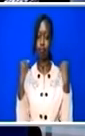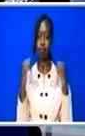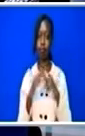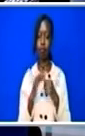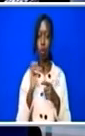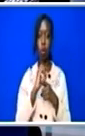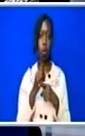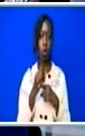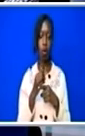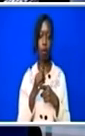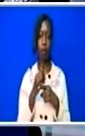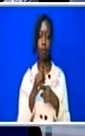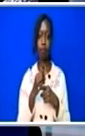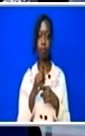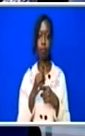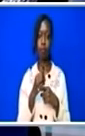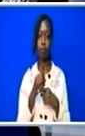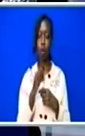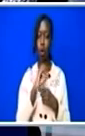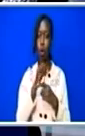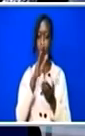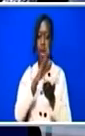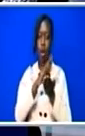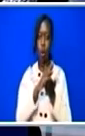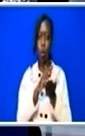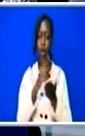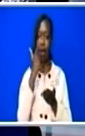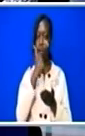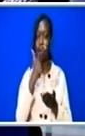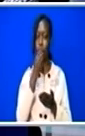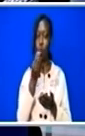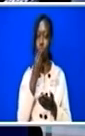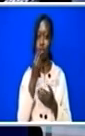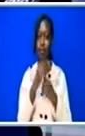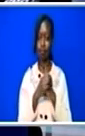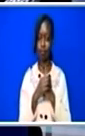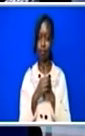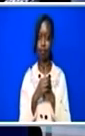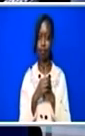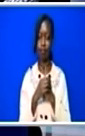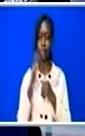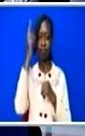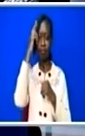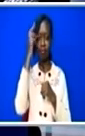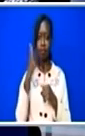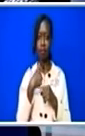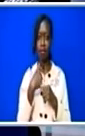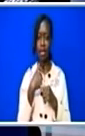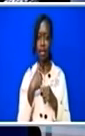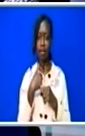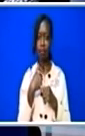or taking little amount of fatty foods. And this reminds me, there's this cooking